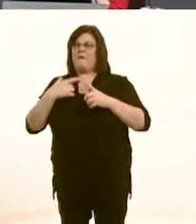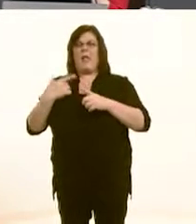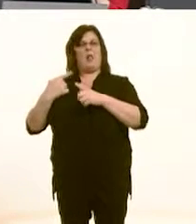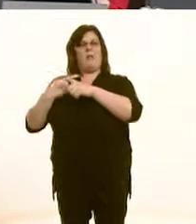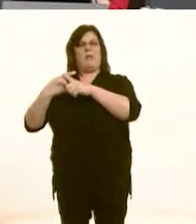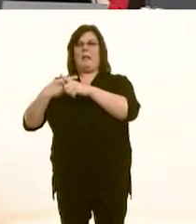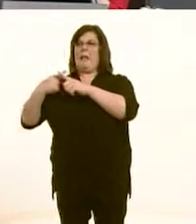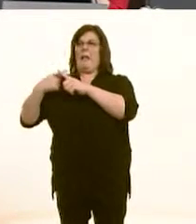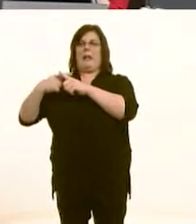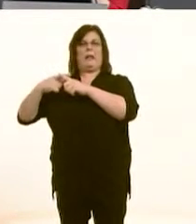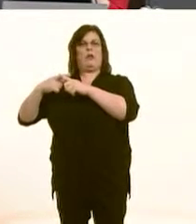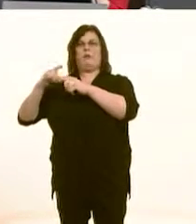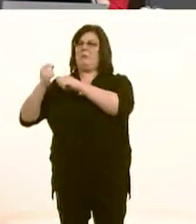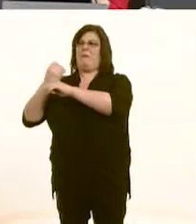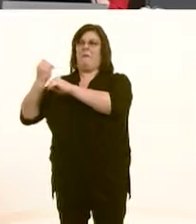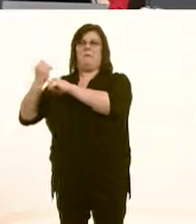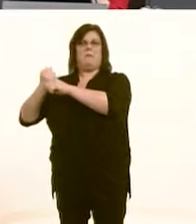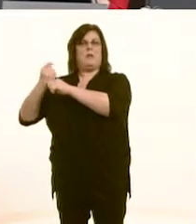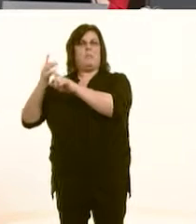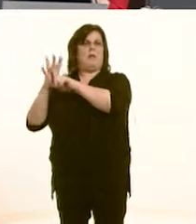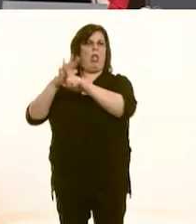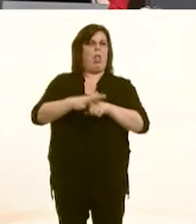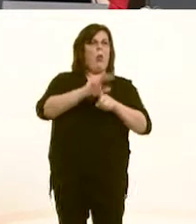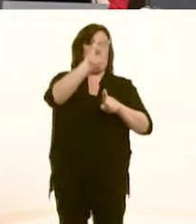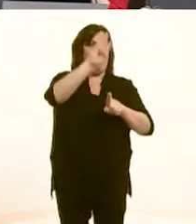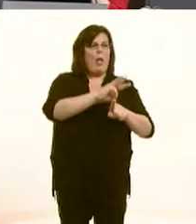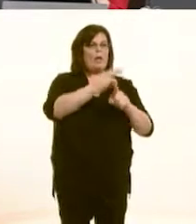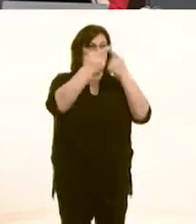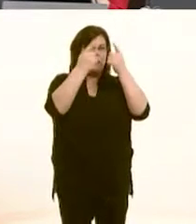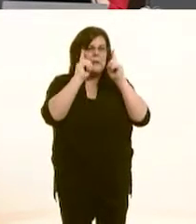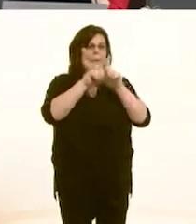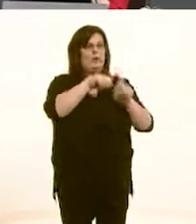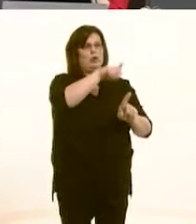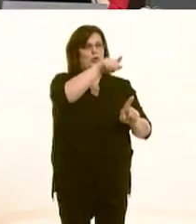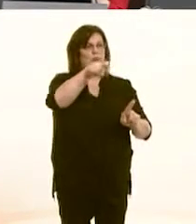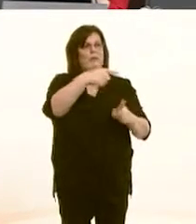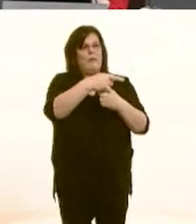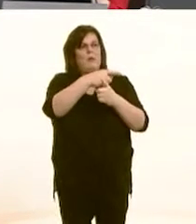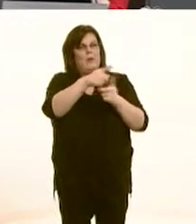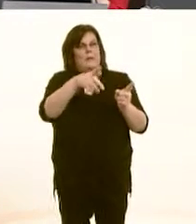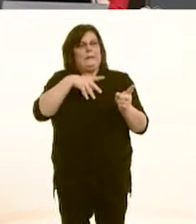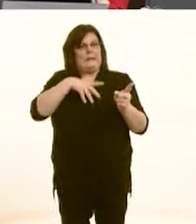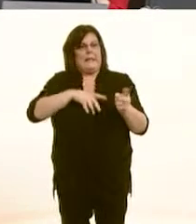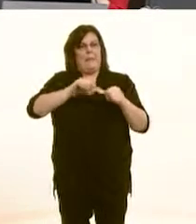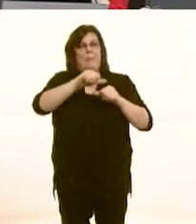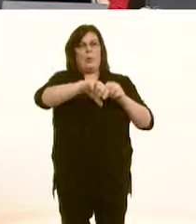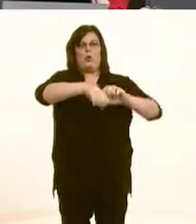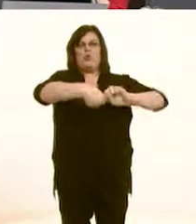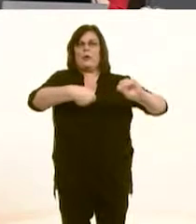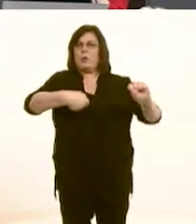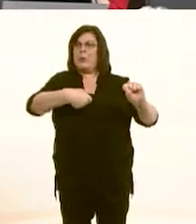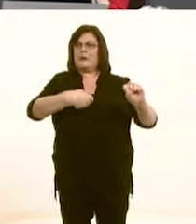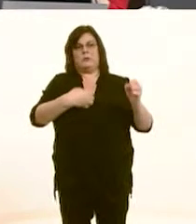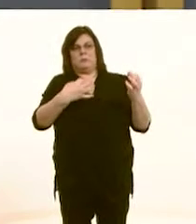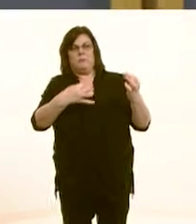Welsh universities who rely on postgraduate schemes to help us fuel the economy. So what discussions has